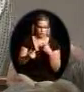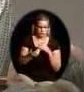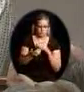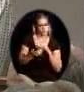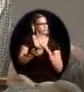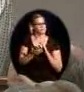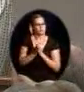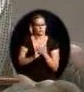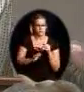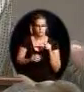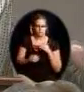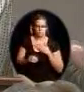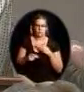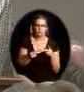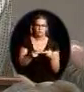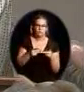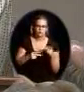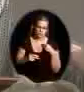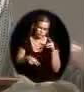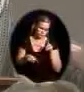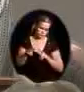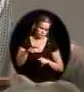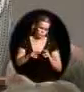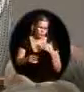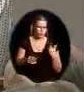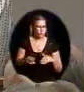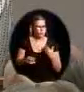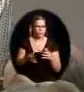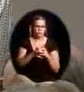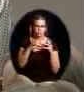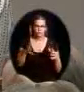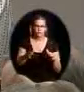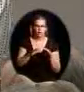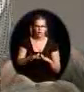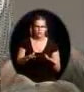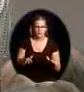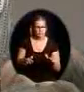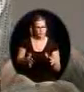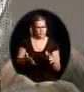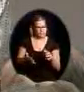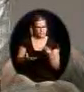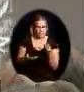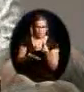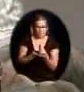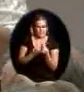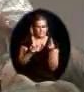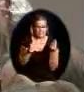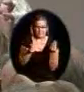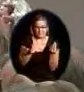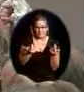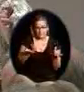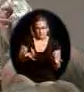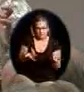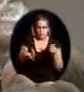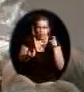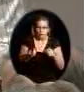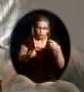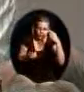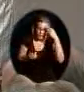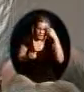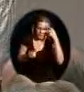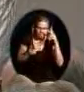I looked at, wow, a lot of kids, not much money, so you have to think out of the